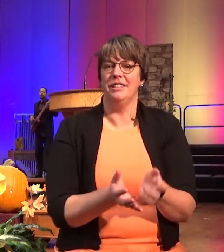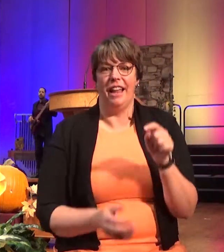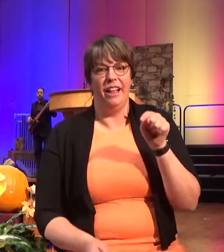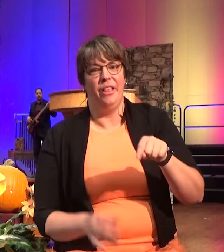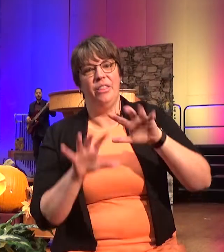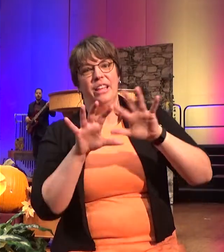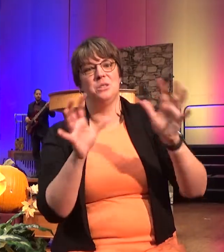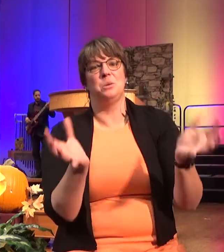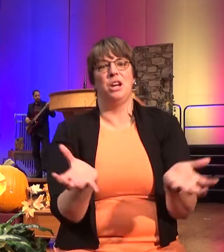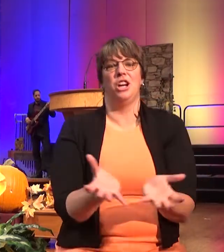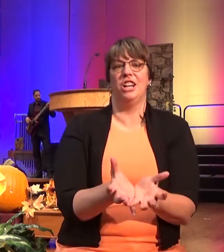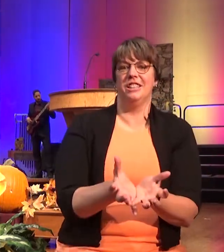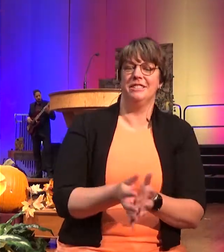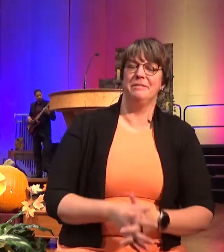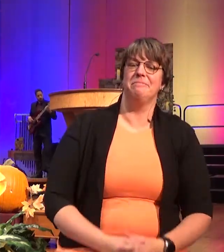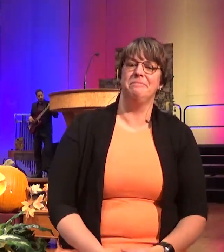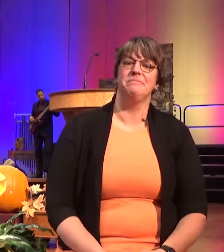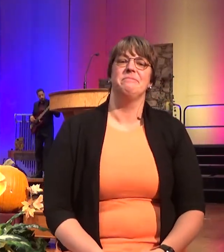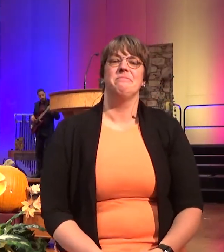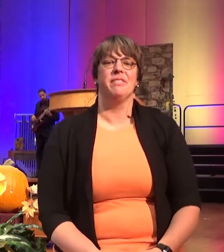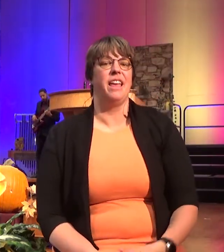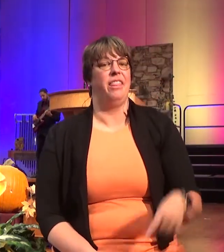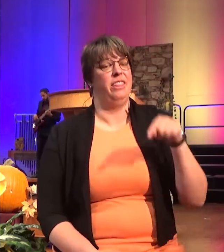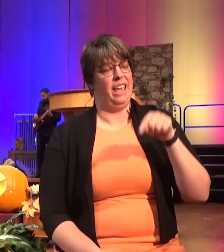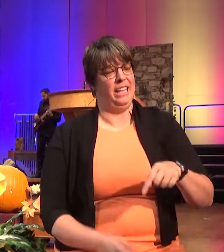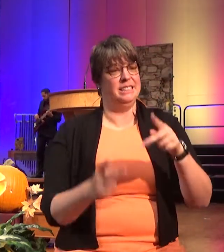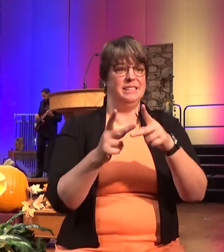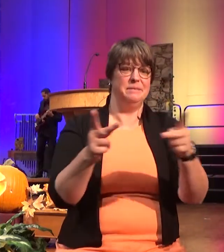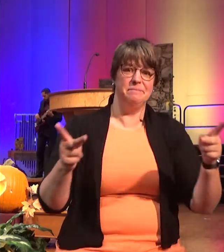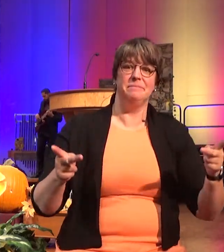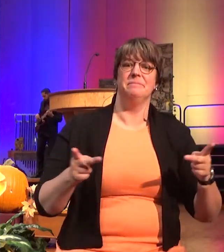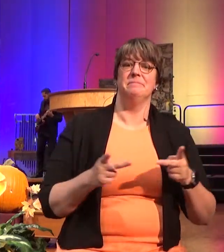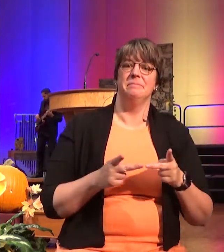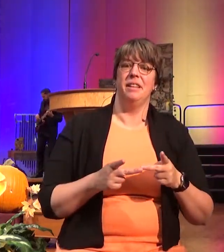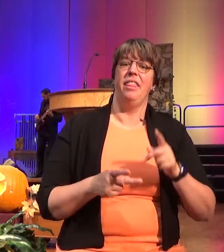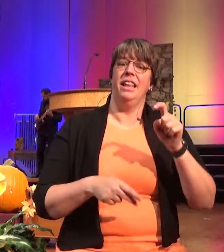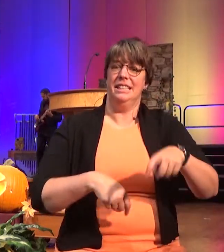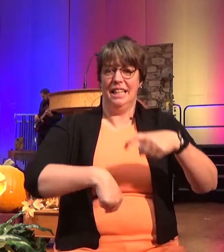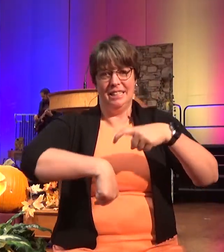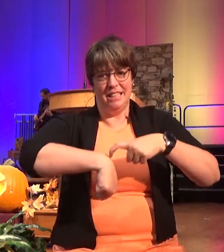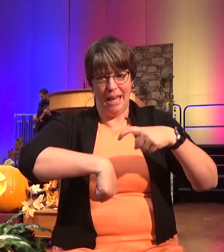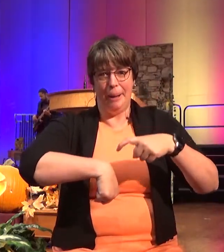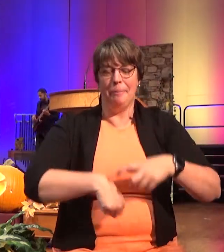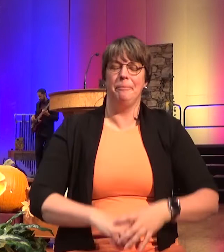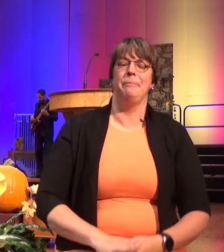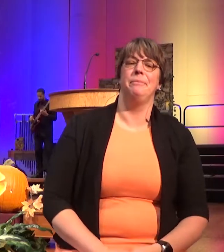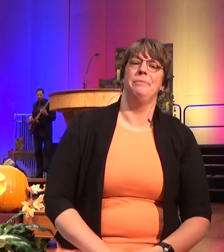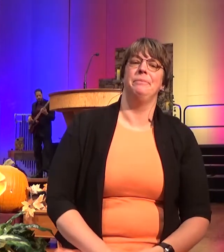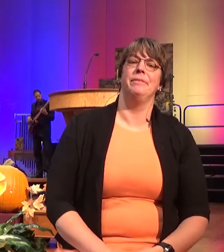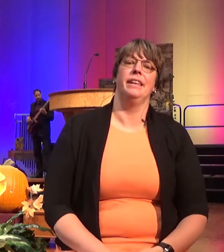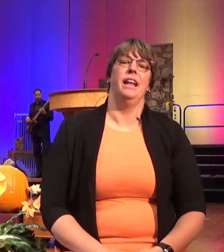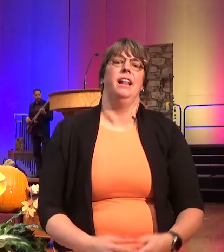In this world, this is the place, this is the time.